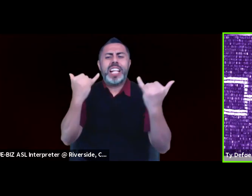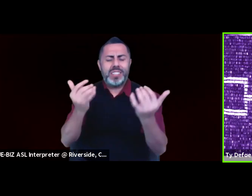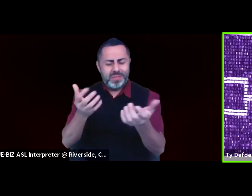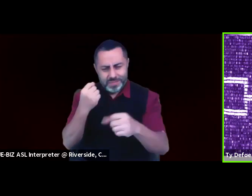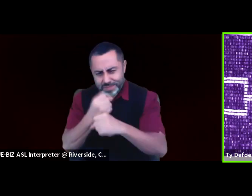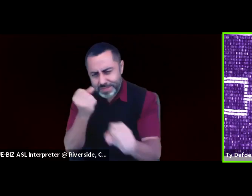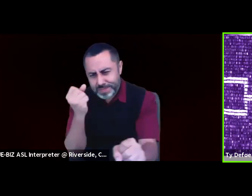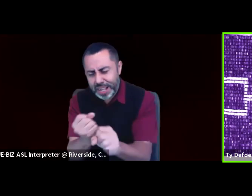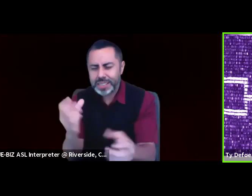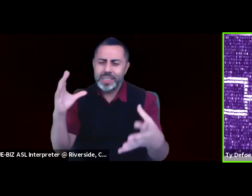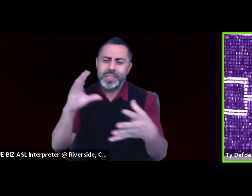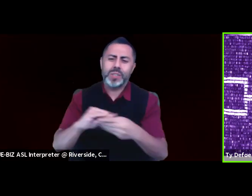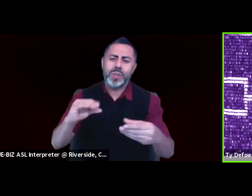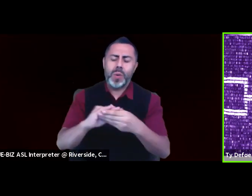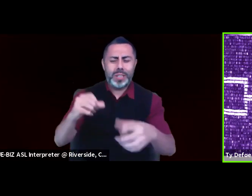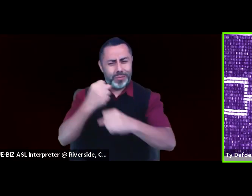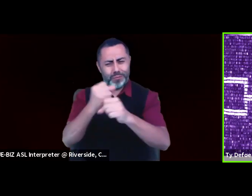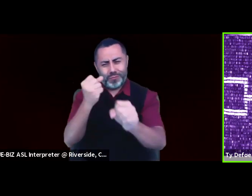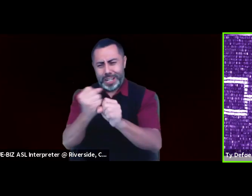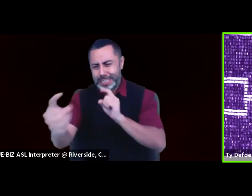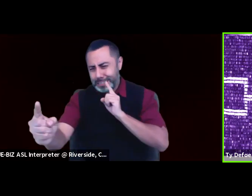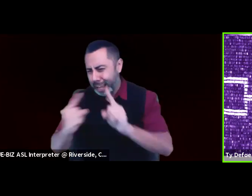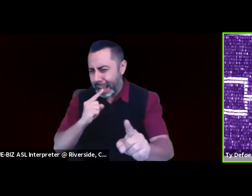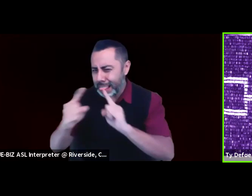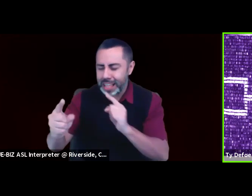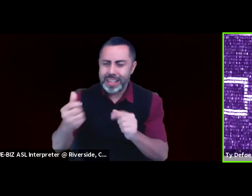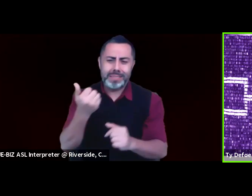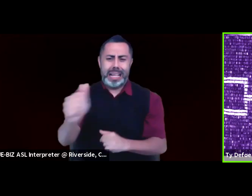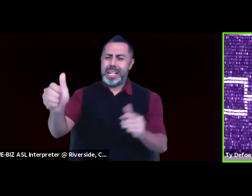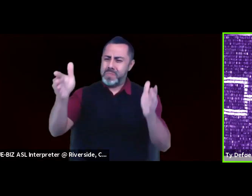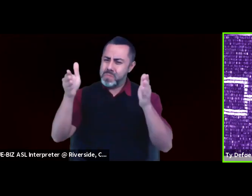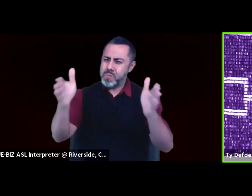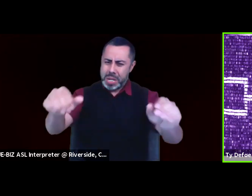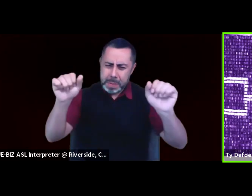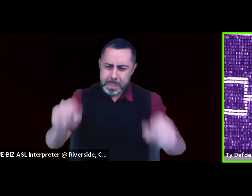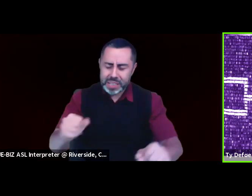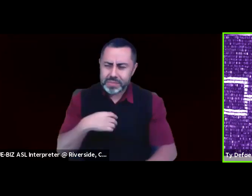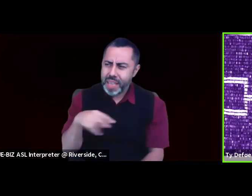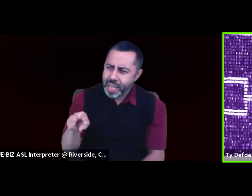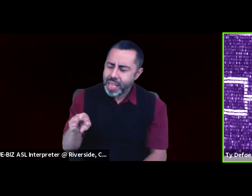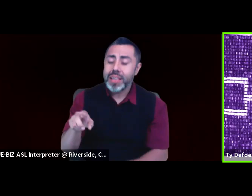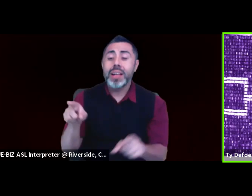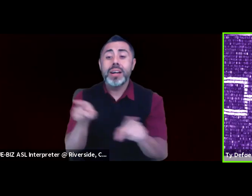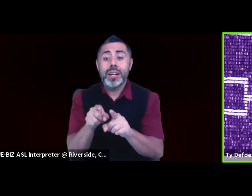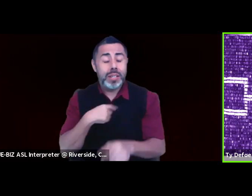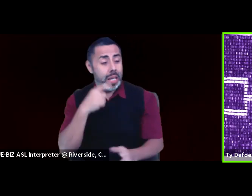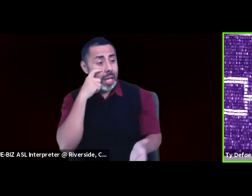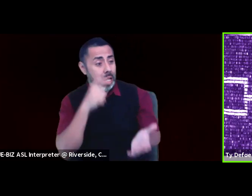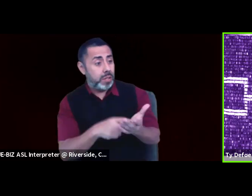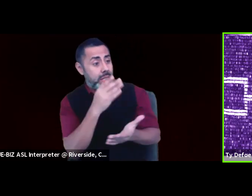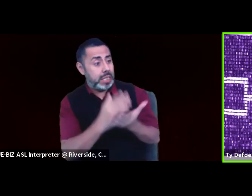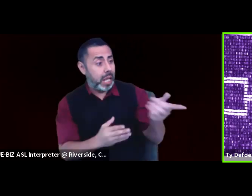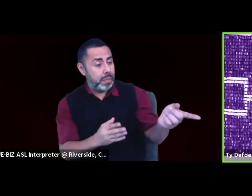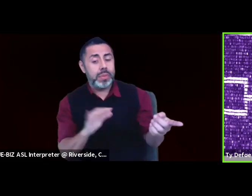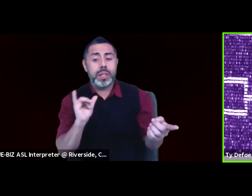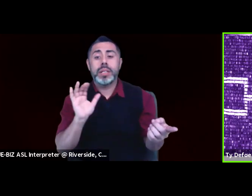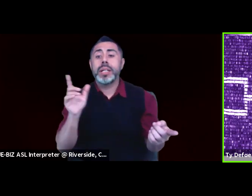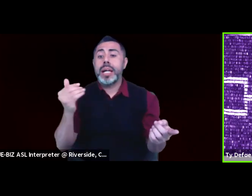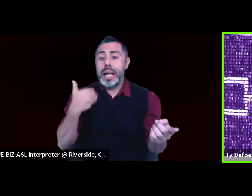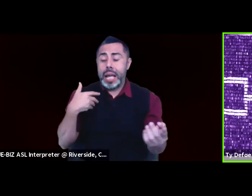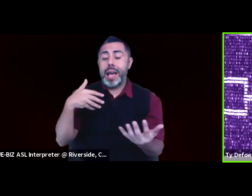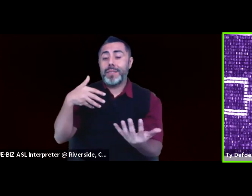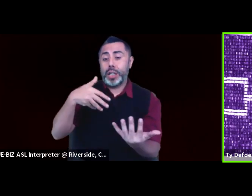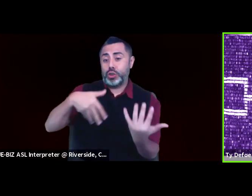means possible. I've also noted some things that I've been seeing and participating in, such as the social distancing powwow